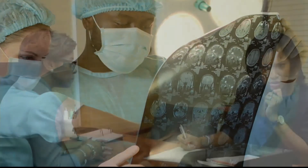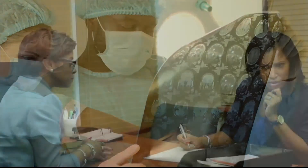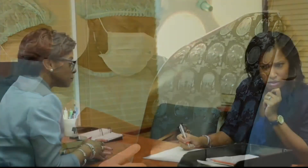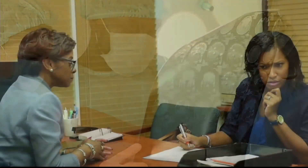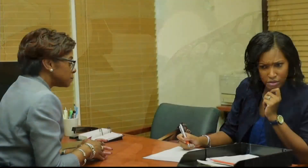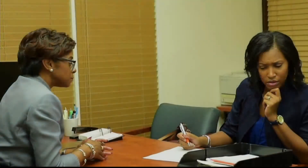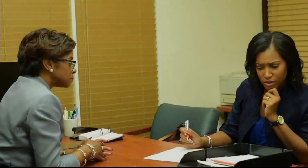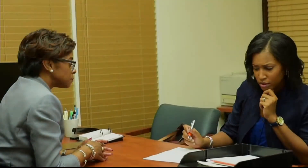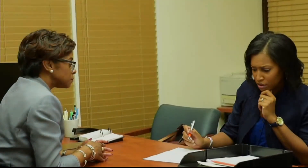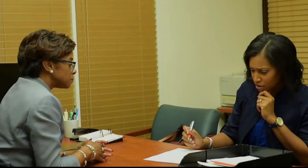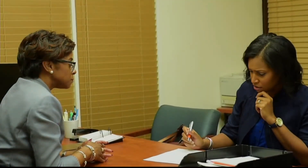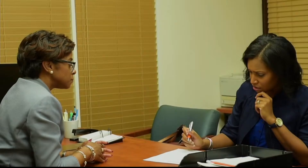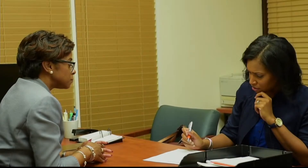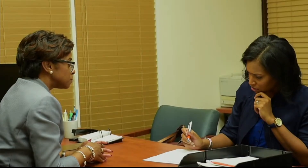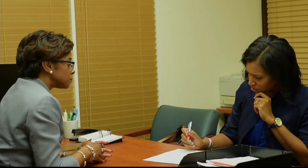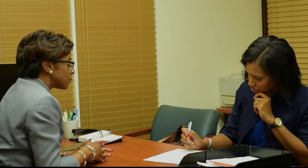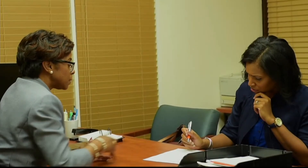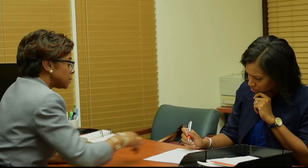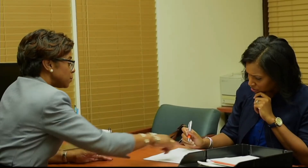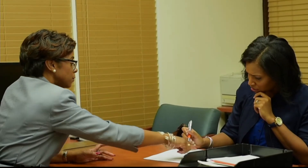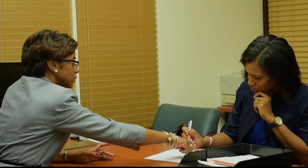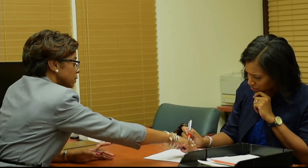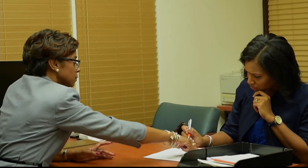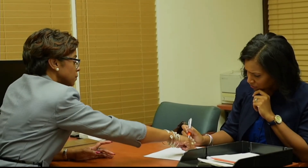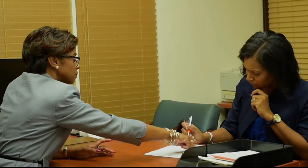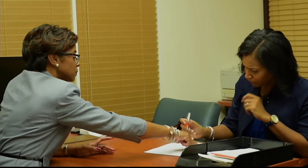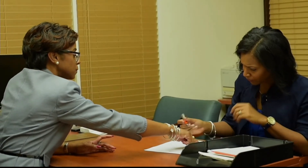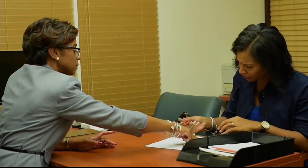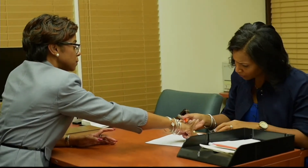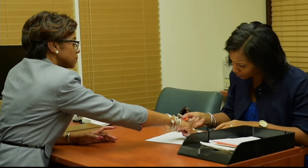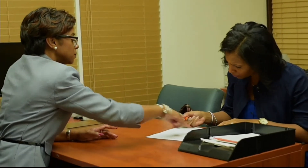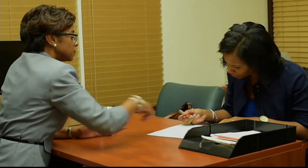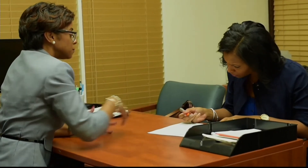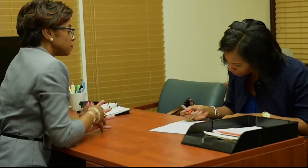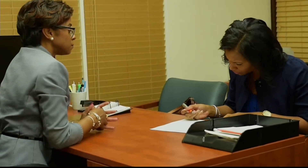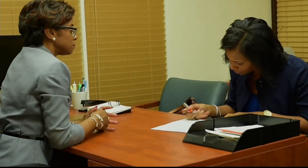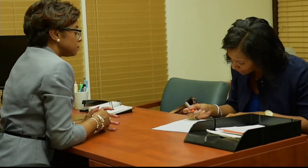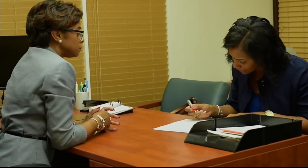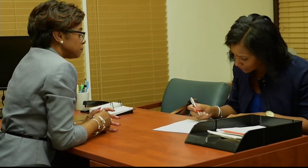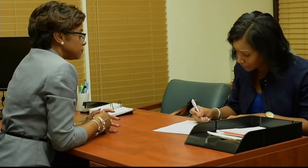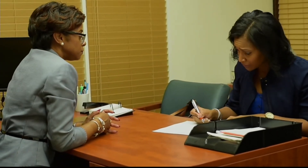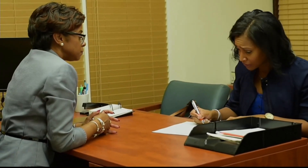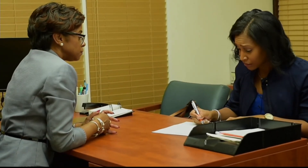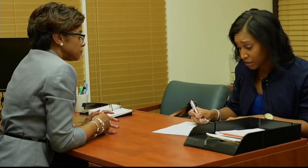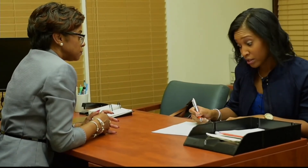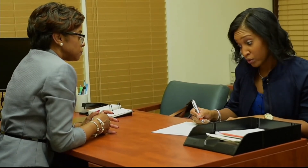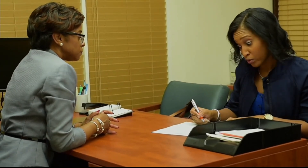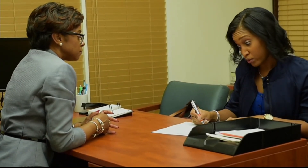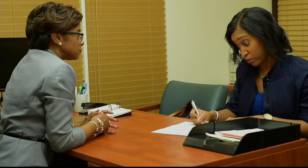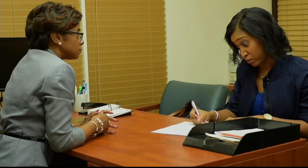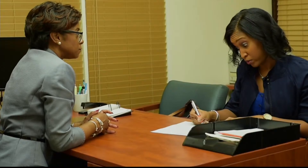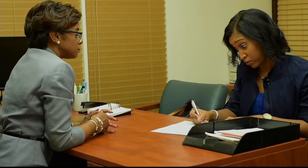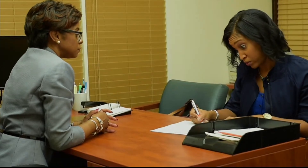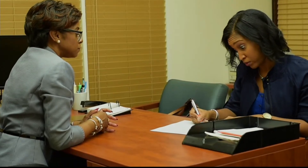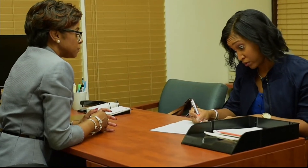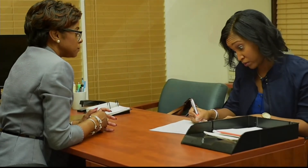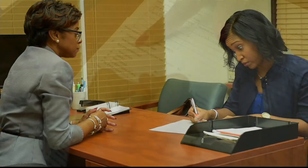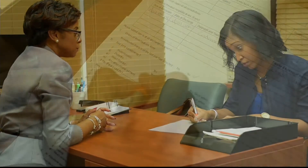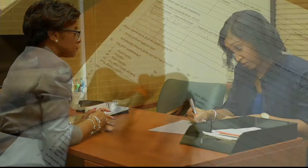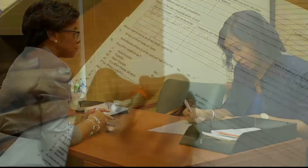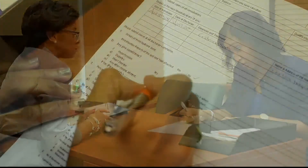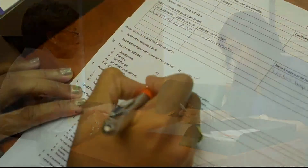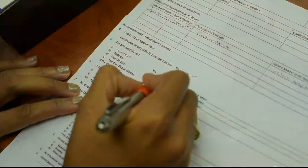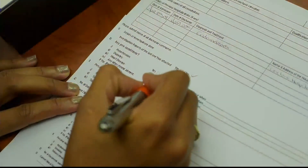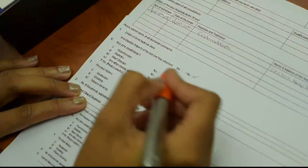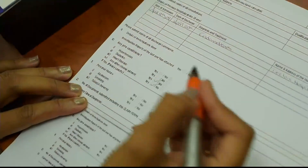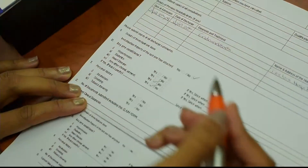policy. Leaving out just one piece of information could lead to misrepresentation. So read your application